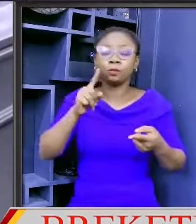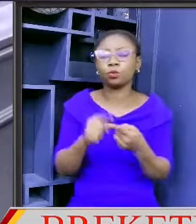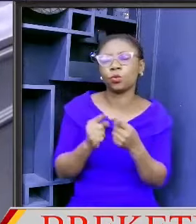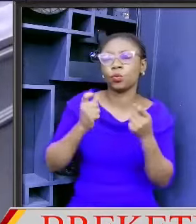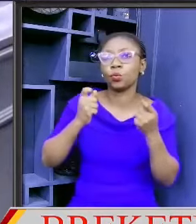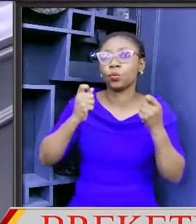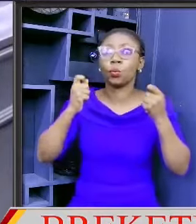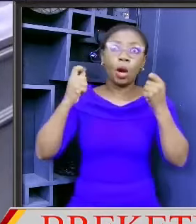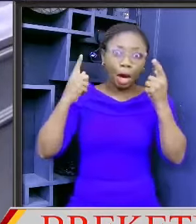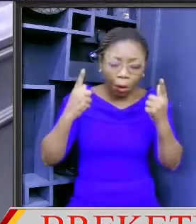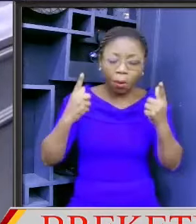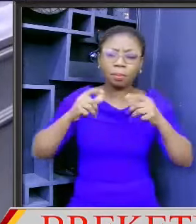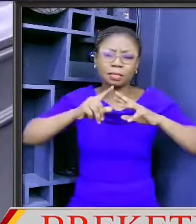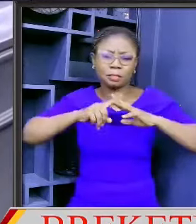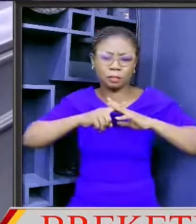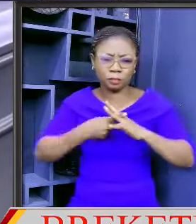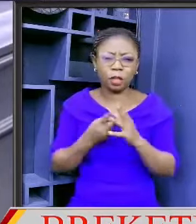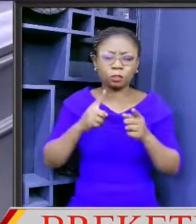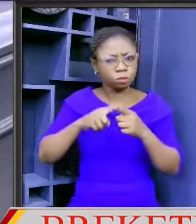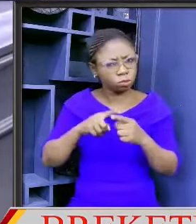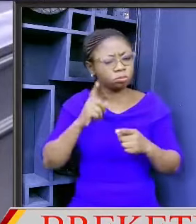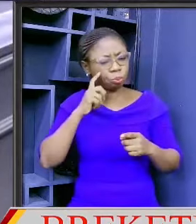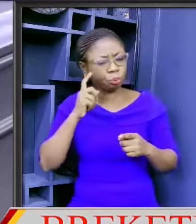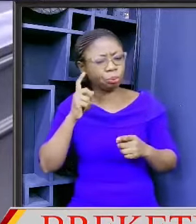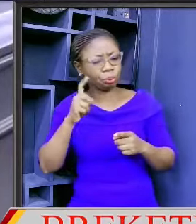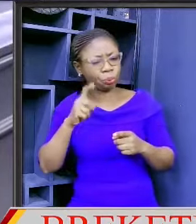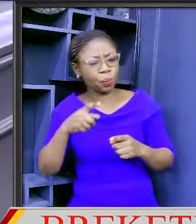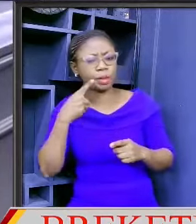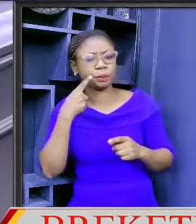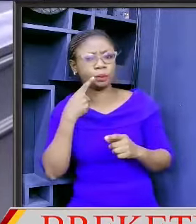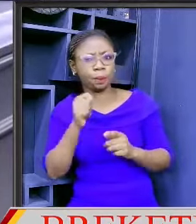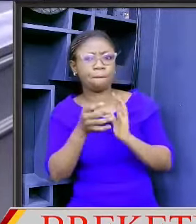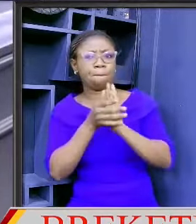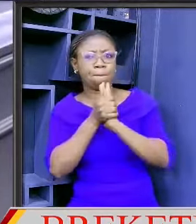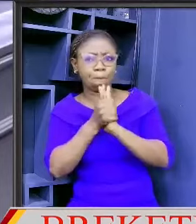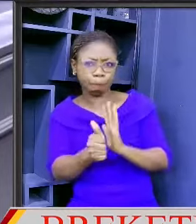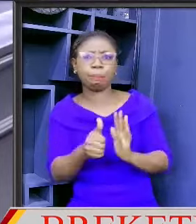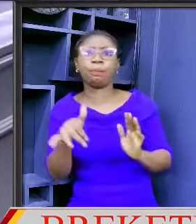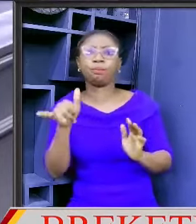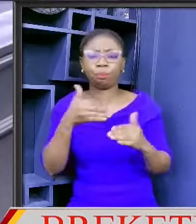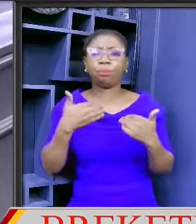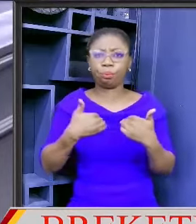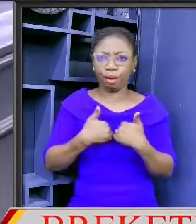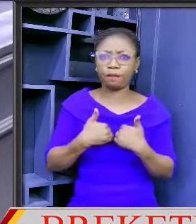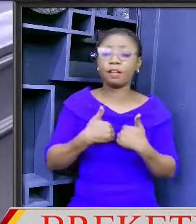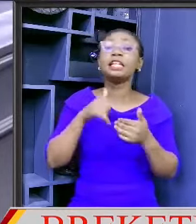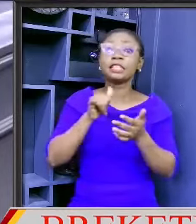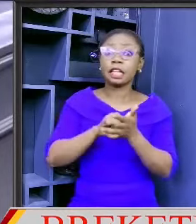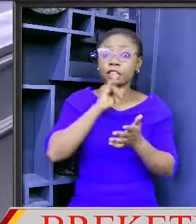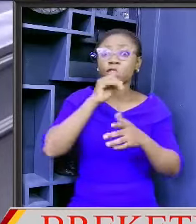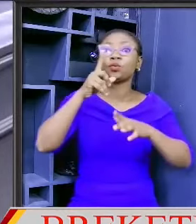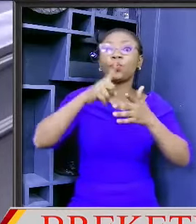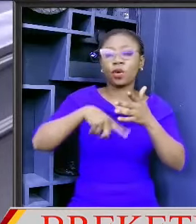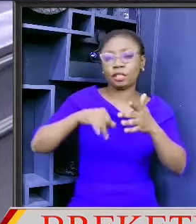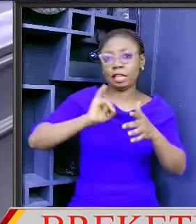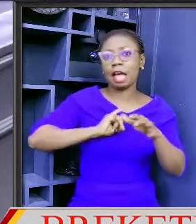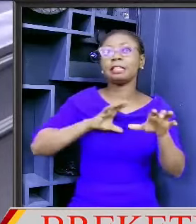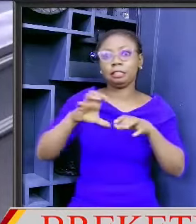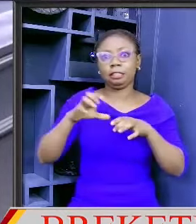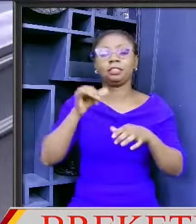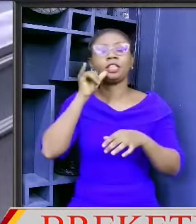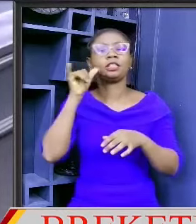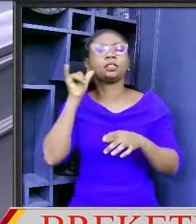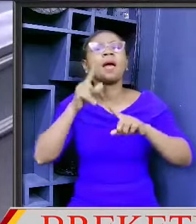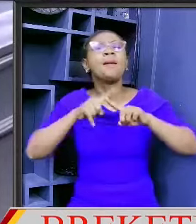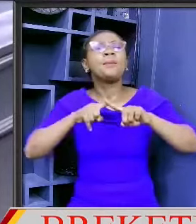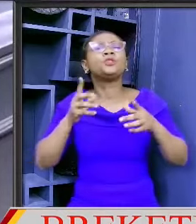up, begin to realize the potentials where they get. Now, what did I do yesterday? But some